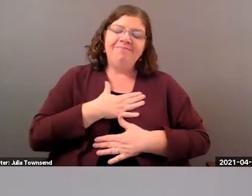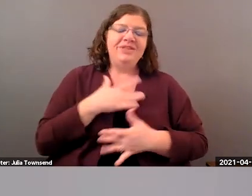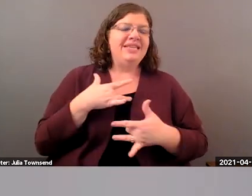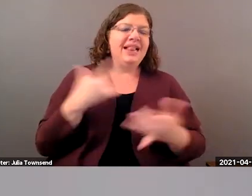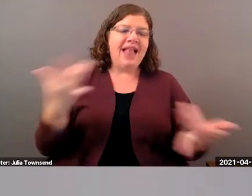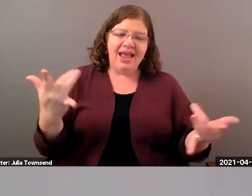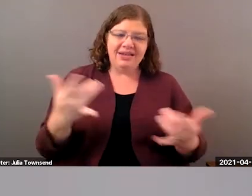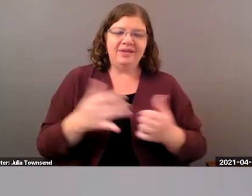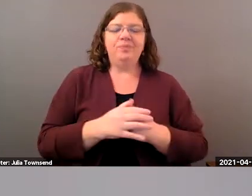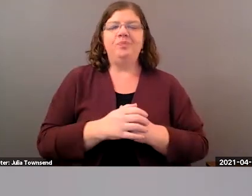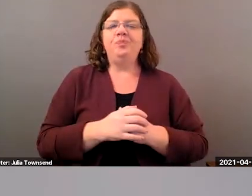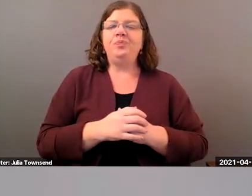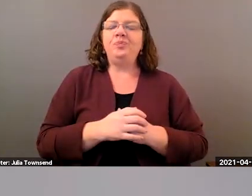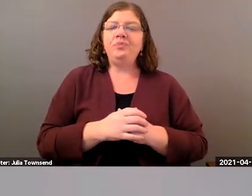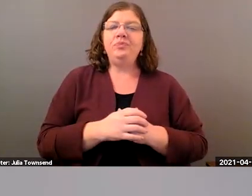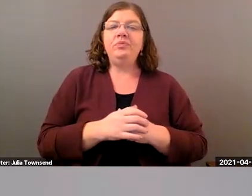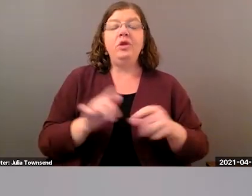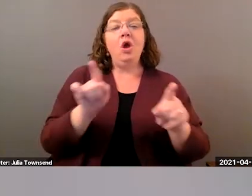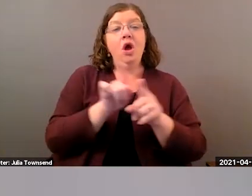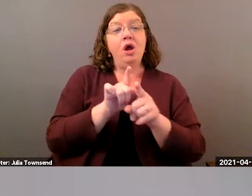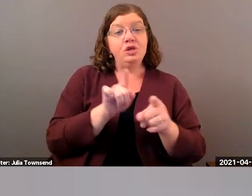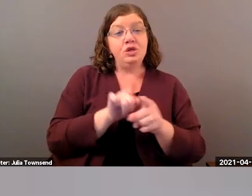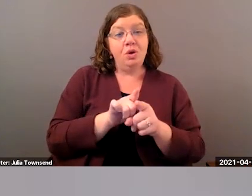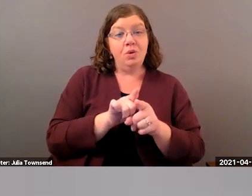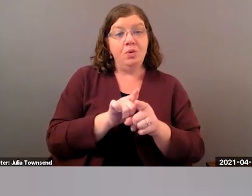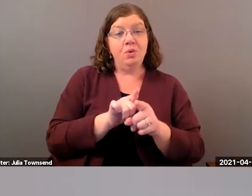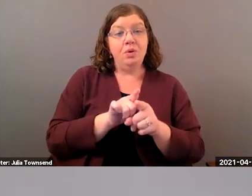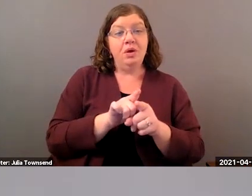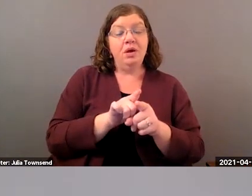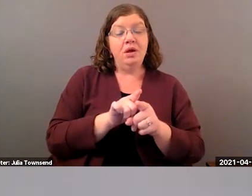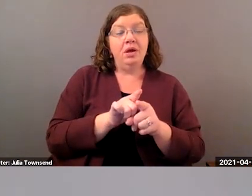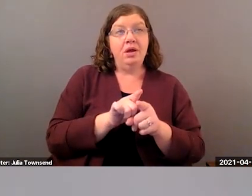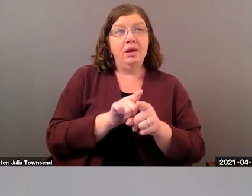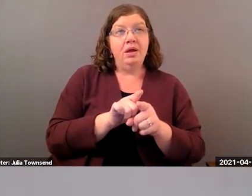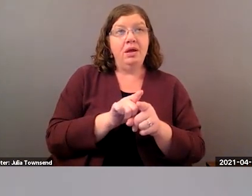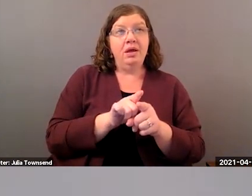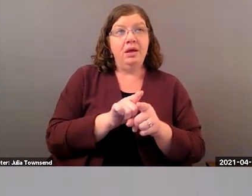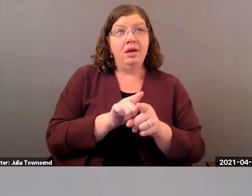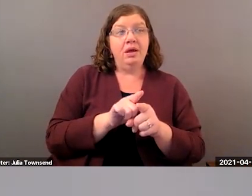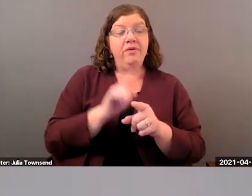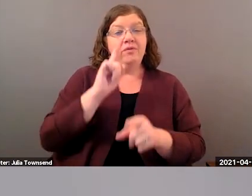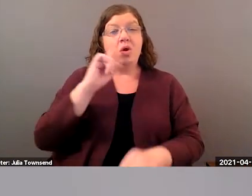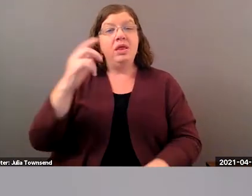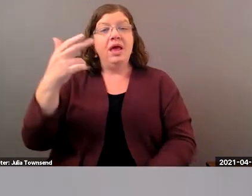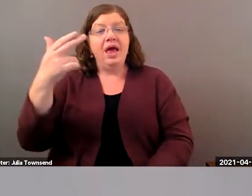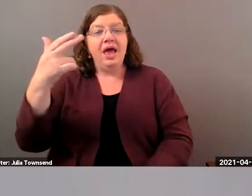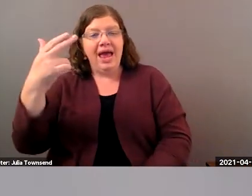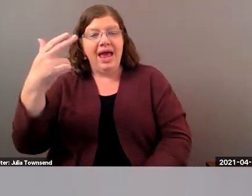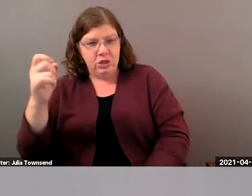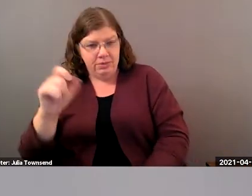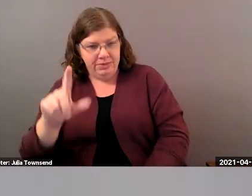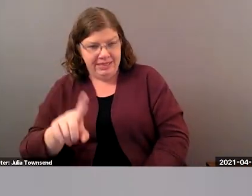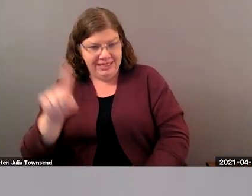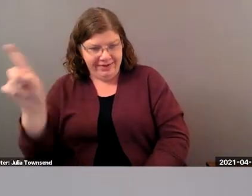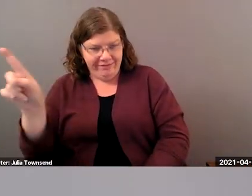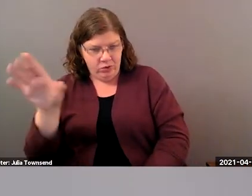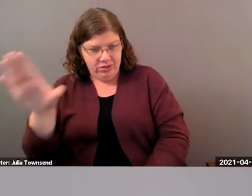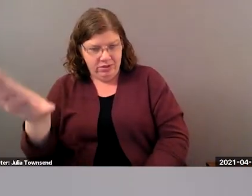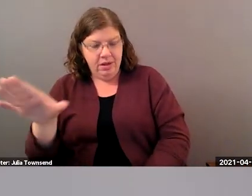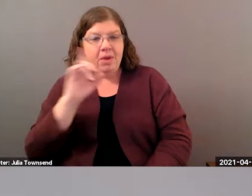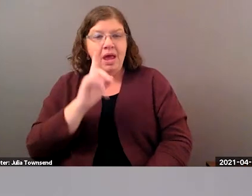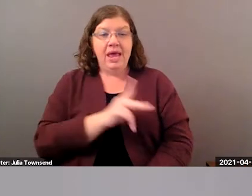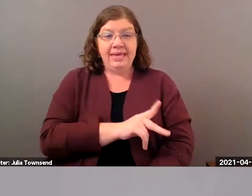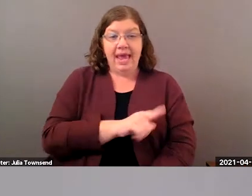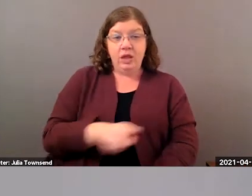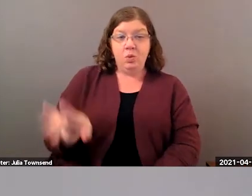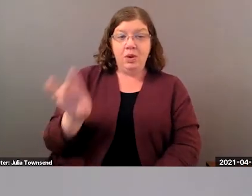also wanted to confirm that these are except for high school, which could be different. For K-8,